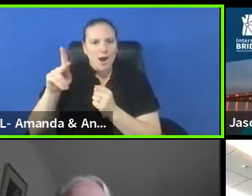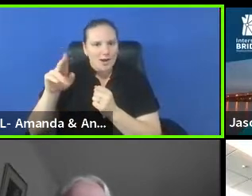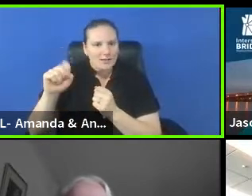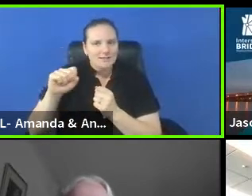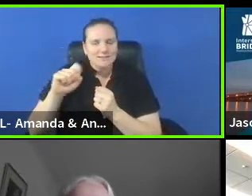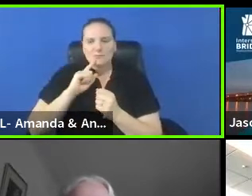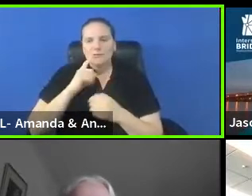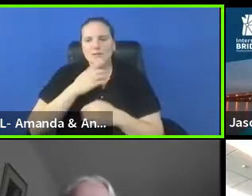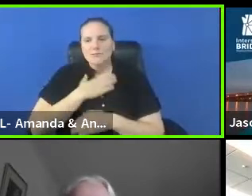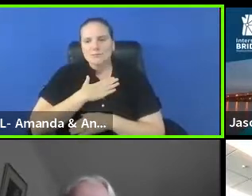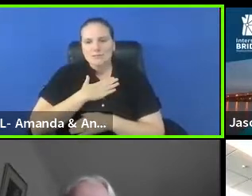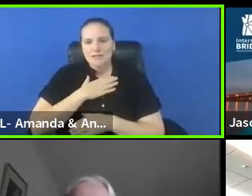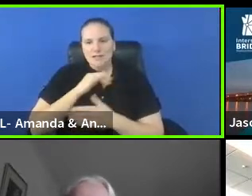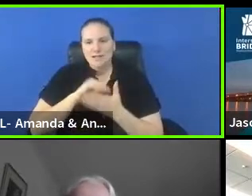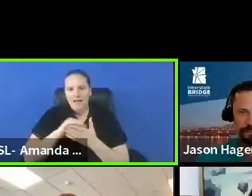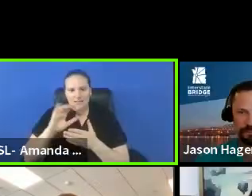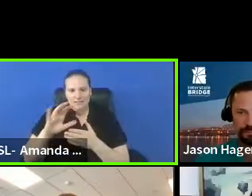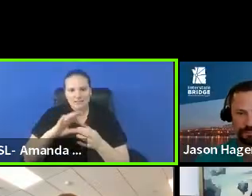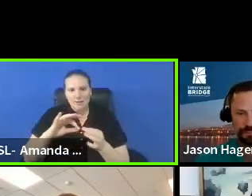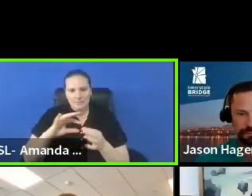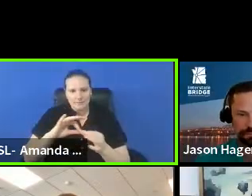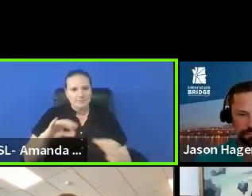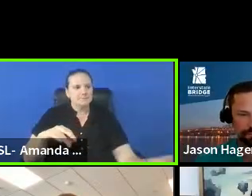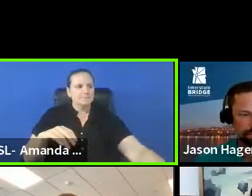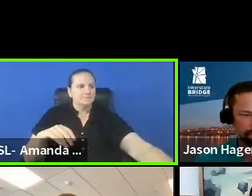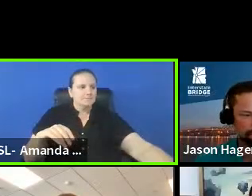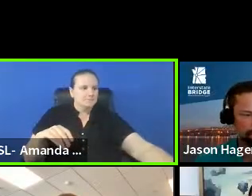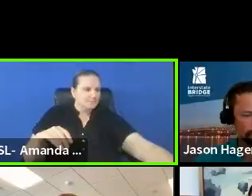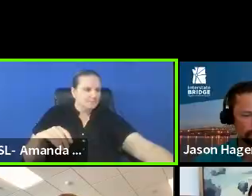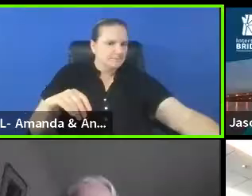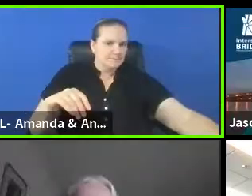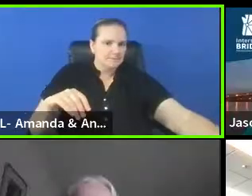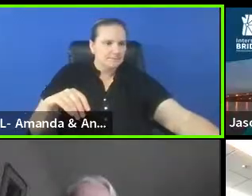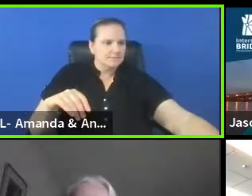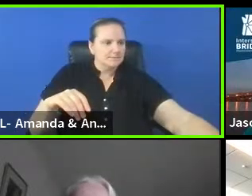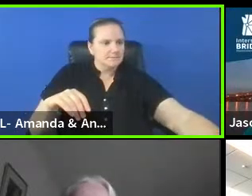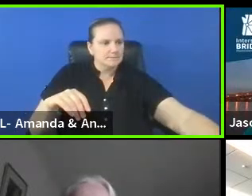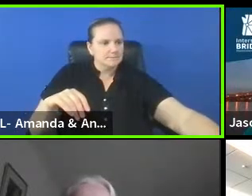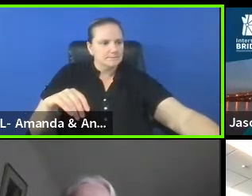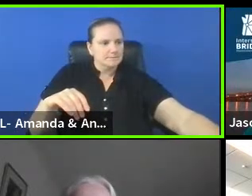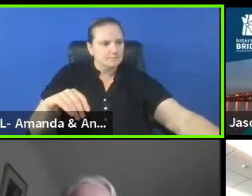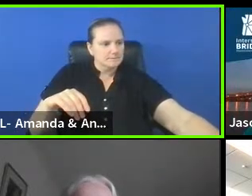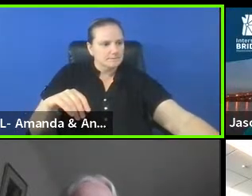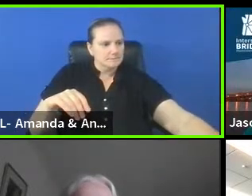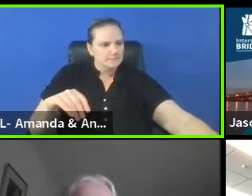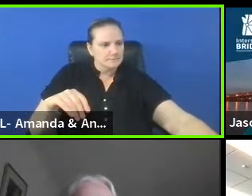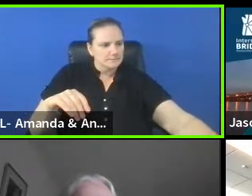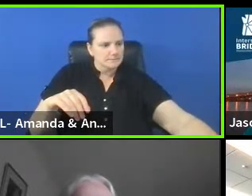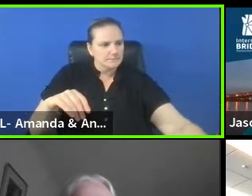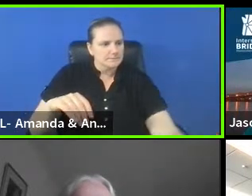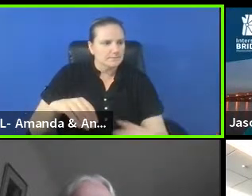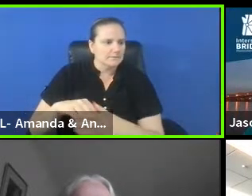appreciate his comments about the community people, and